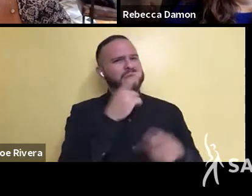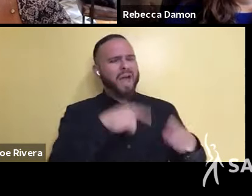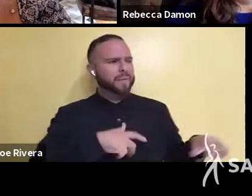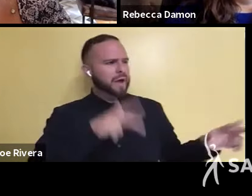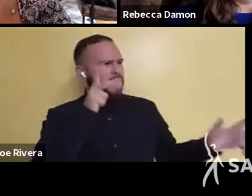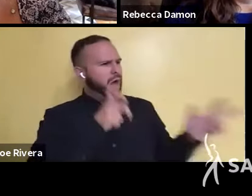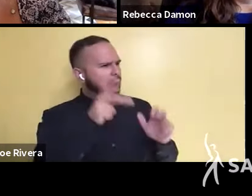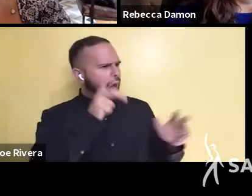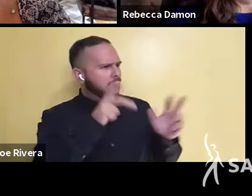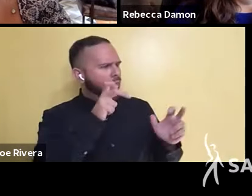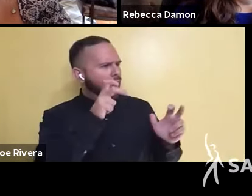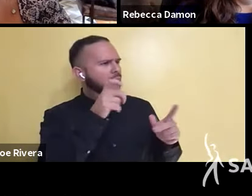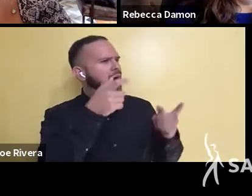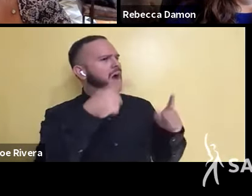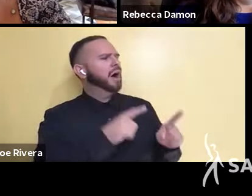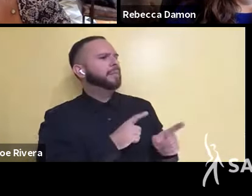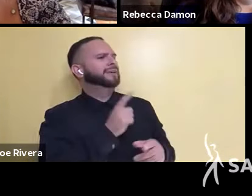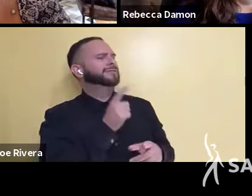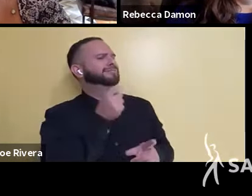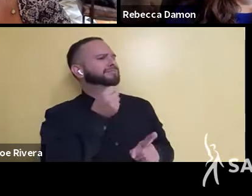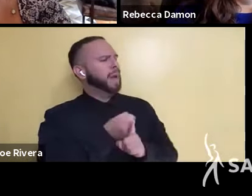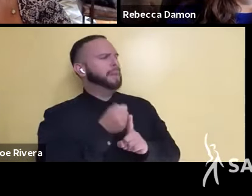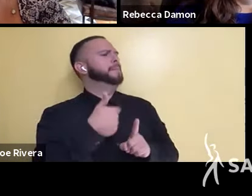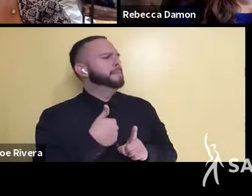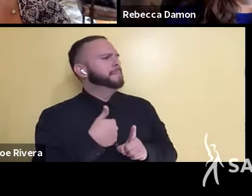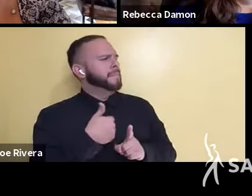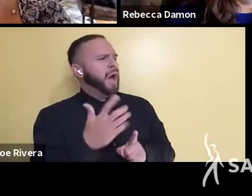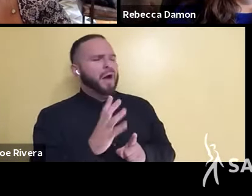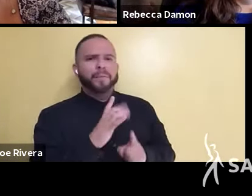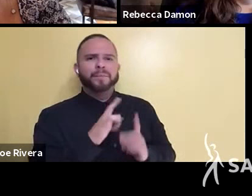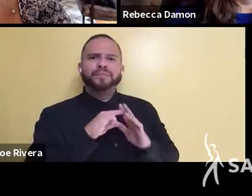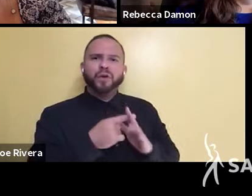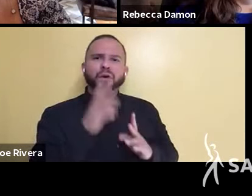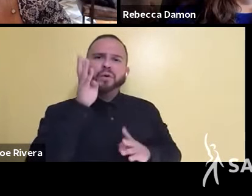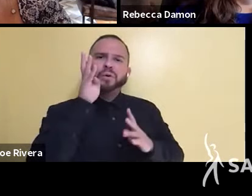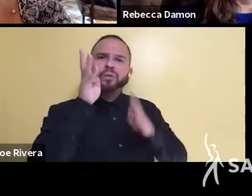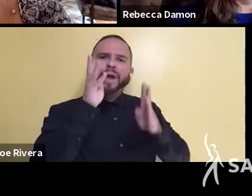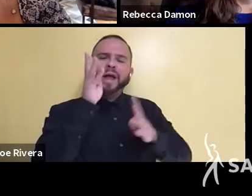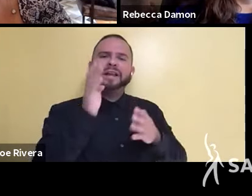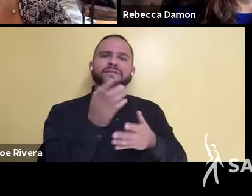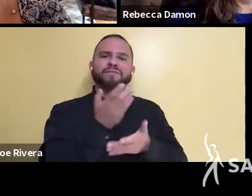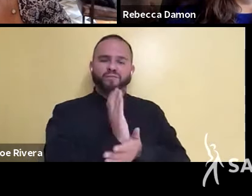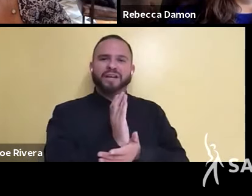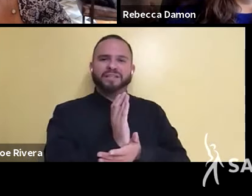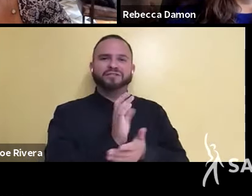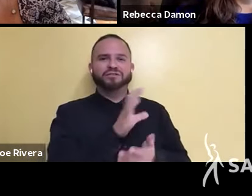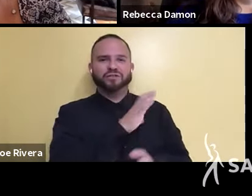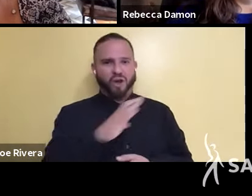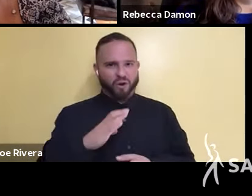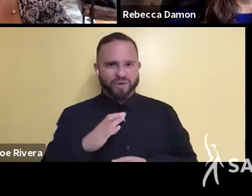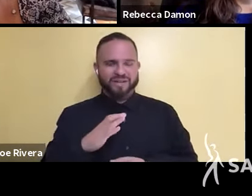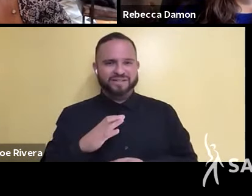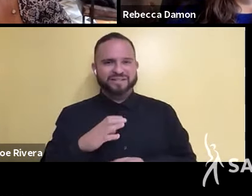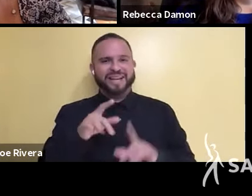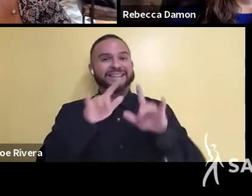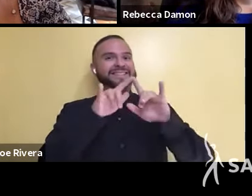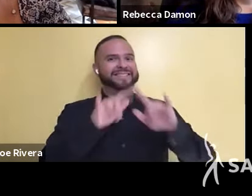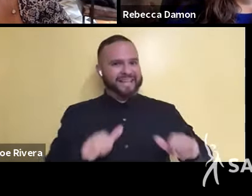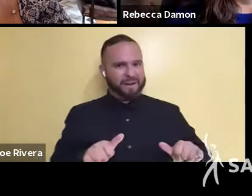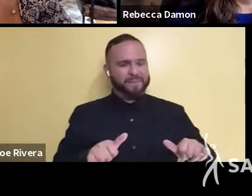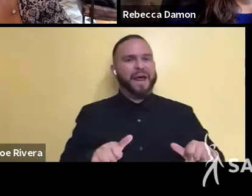me to start the Congressional Creative Rights Caucus, and that was when the Stop Online Piracy Act was going through